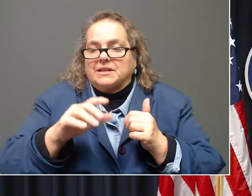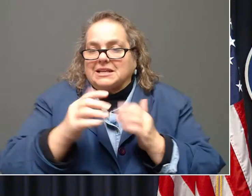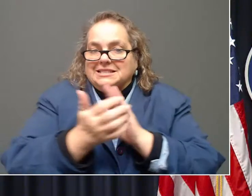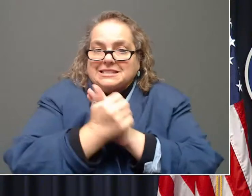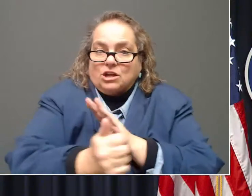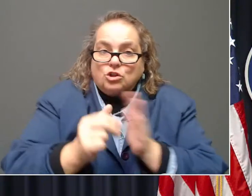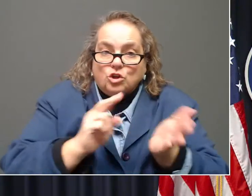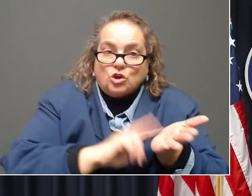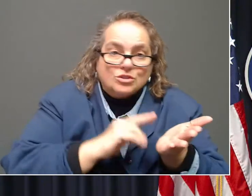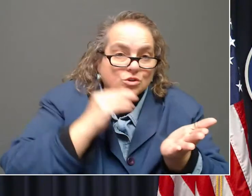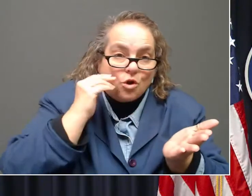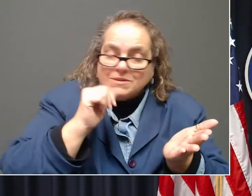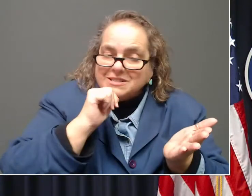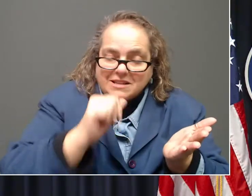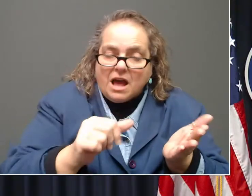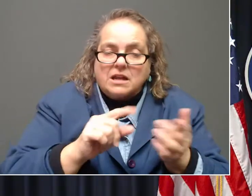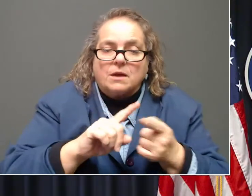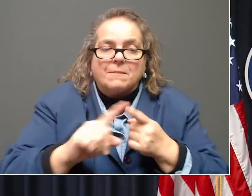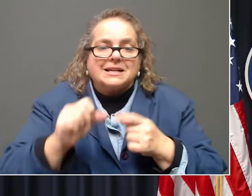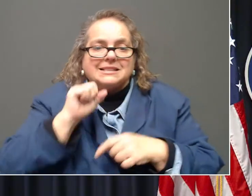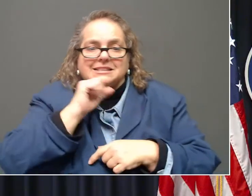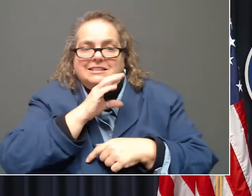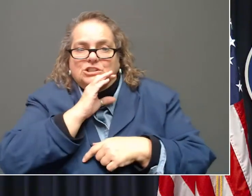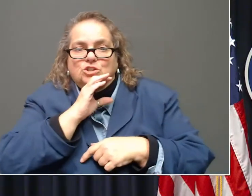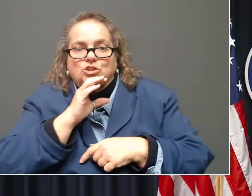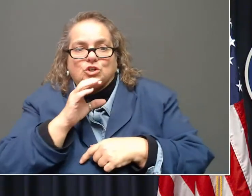has that been part of the long-term plan all along?